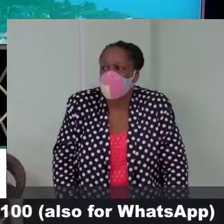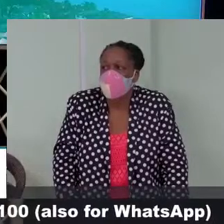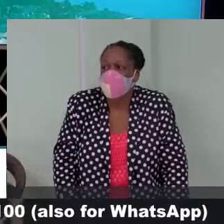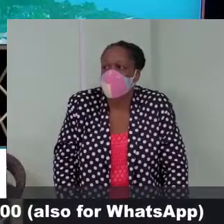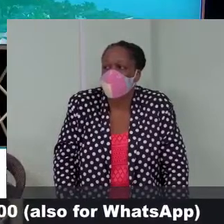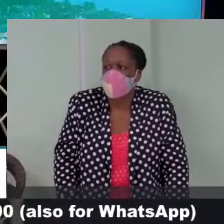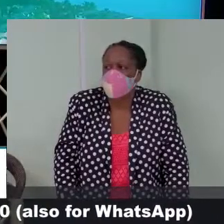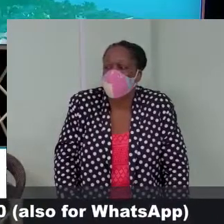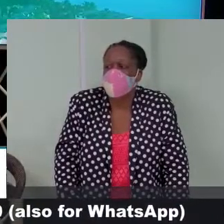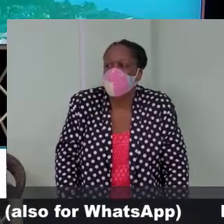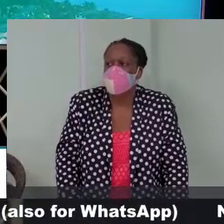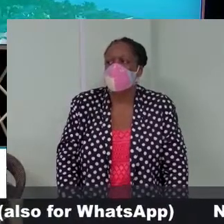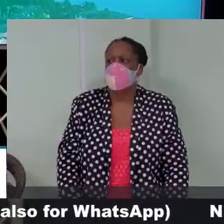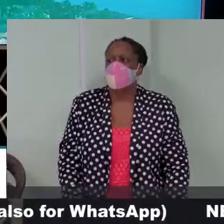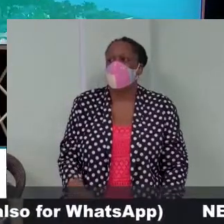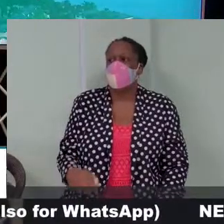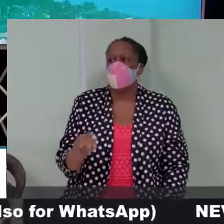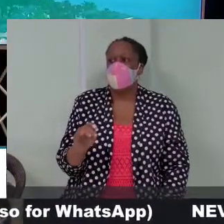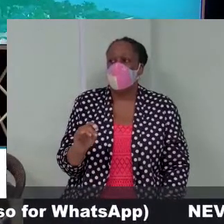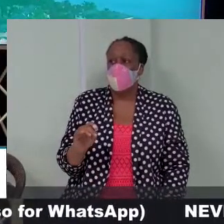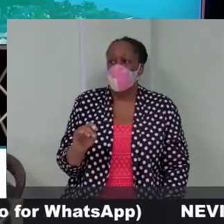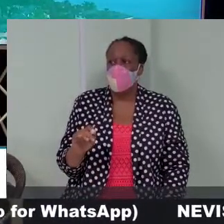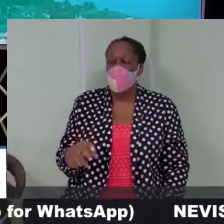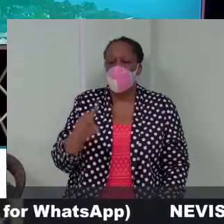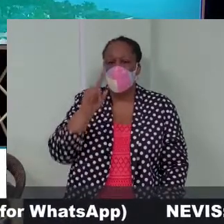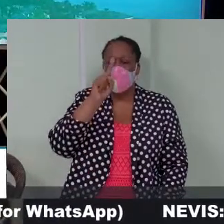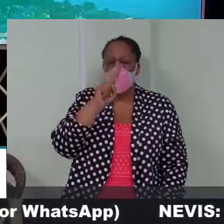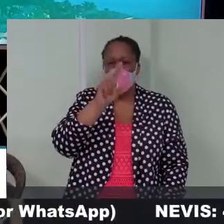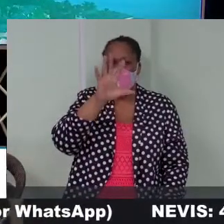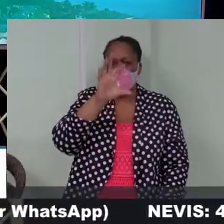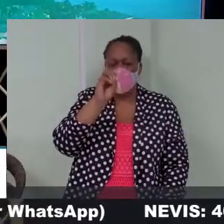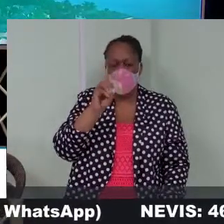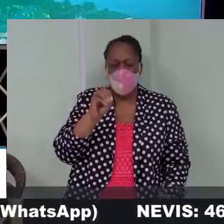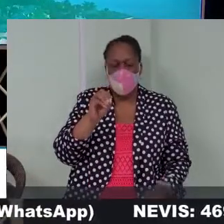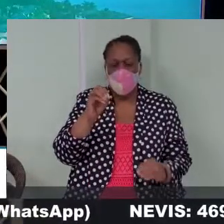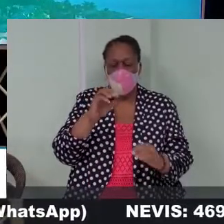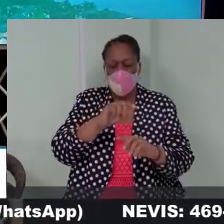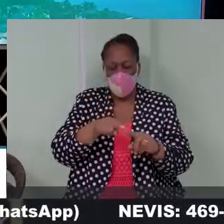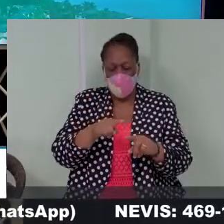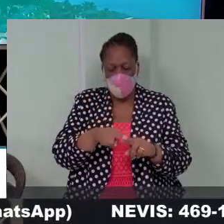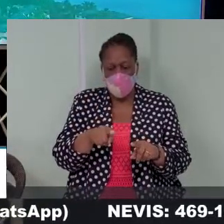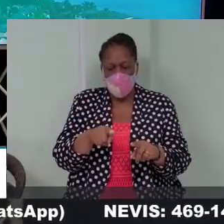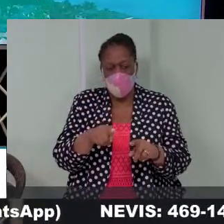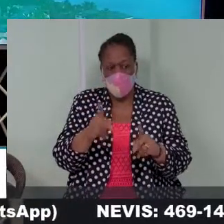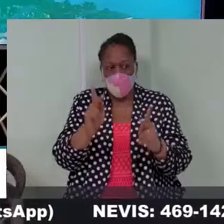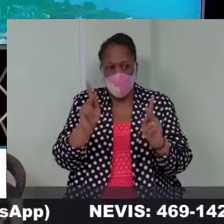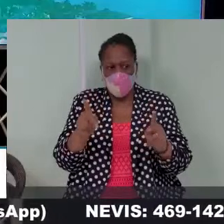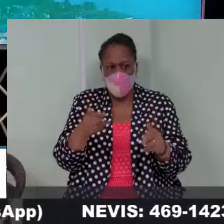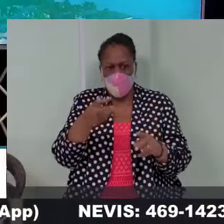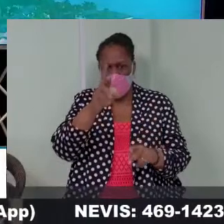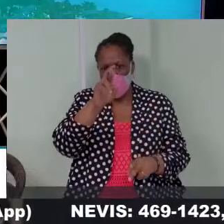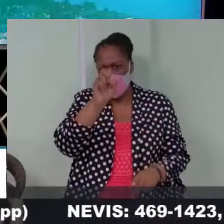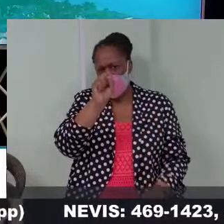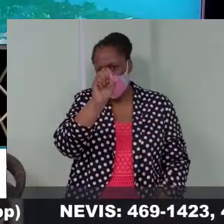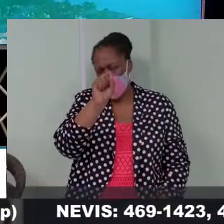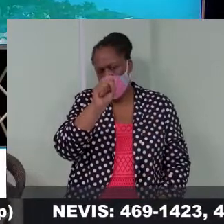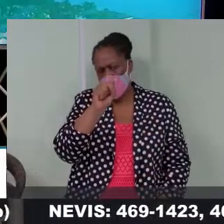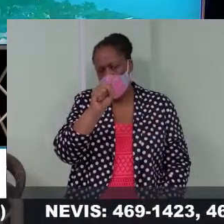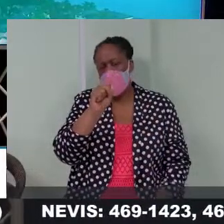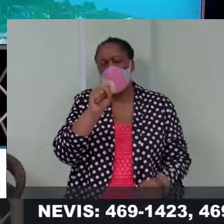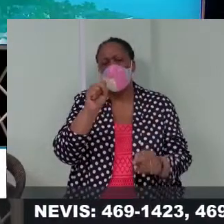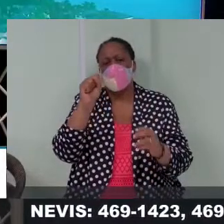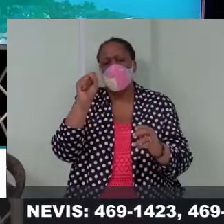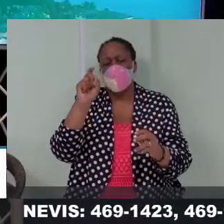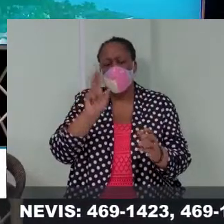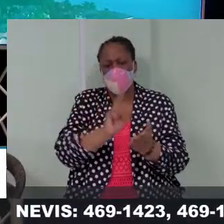150-something samples for the last batch of students that were repatriated for the Ross University School of Veterinary